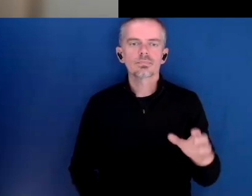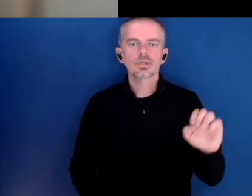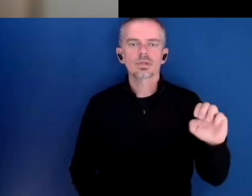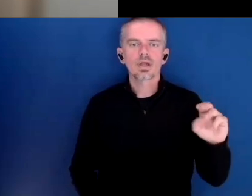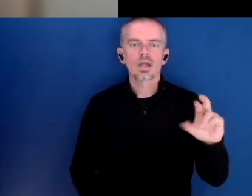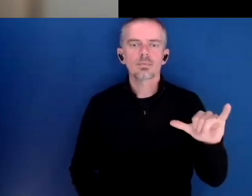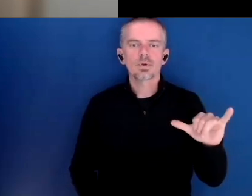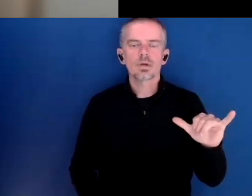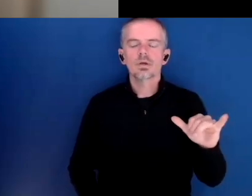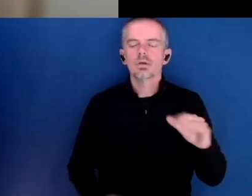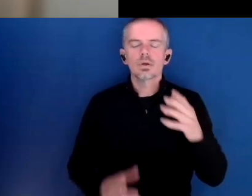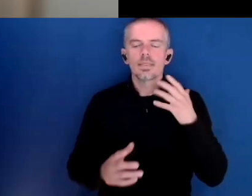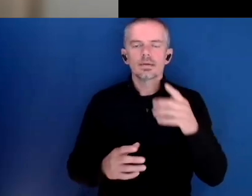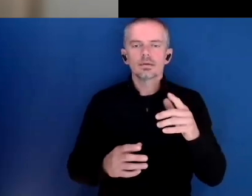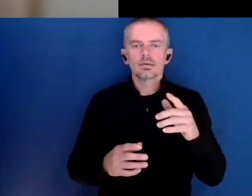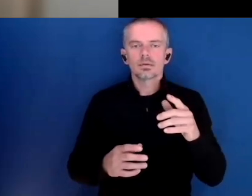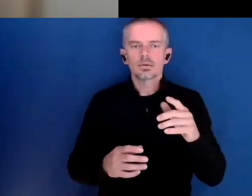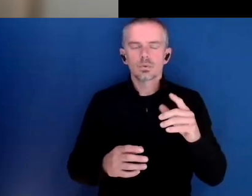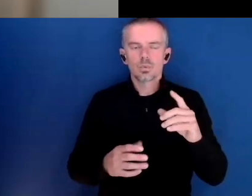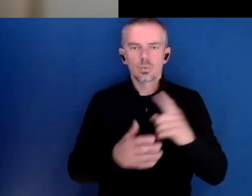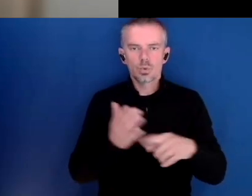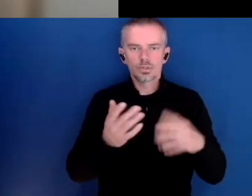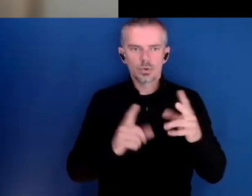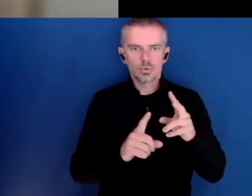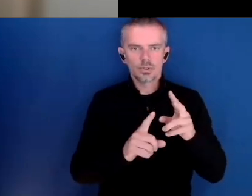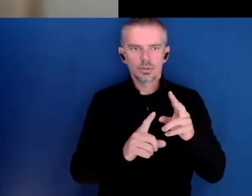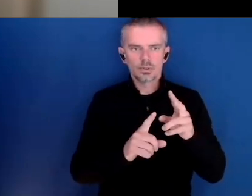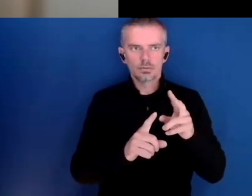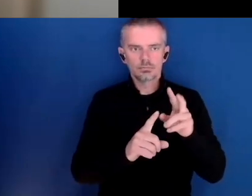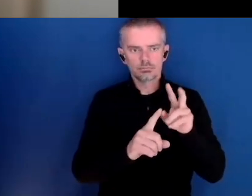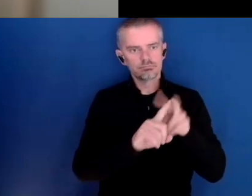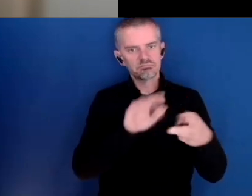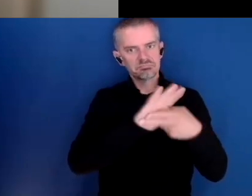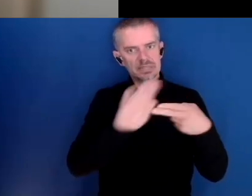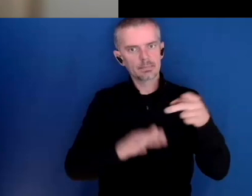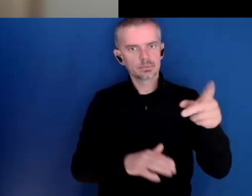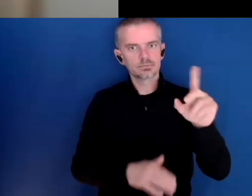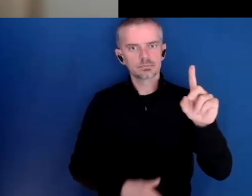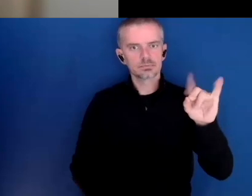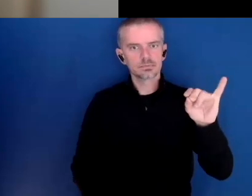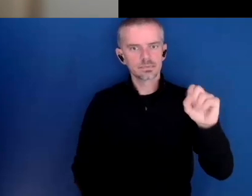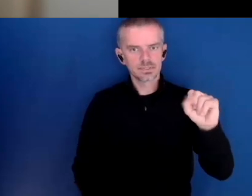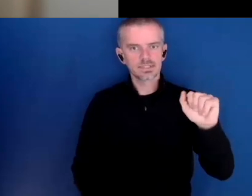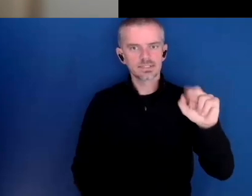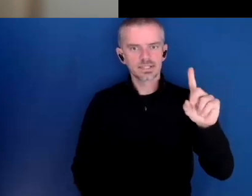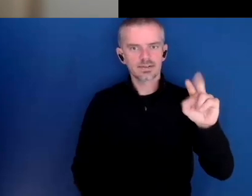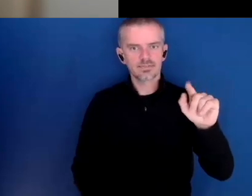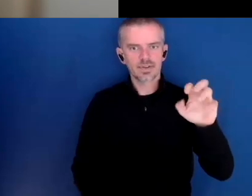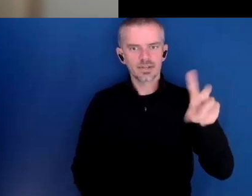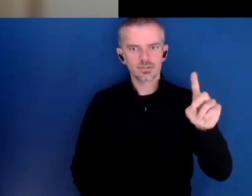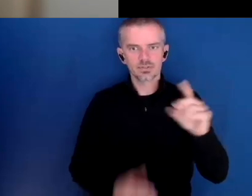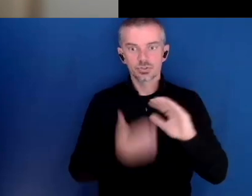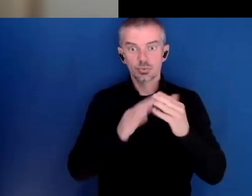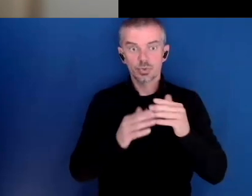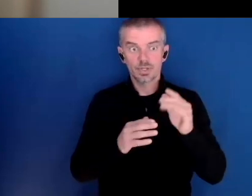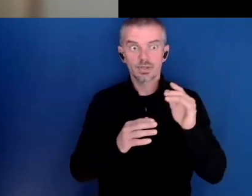grays out what I think are designated as disadvantaged communities. Okay. So I think that's the right way to read